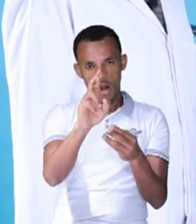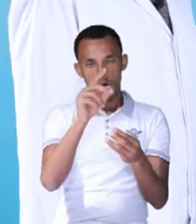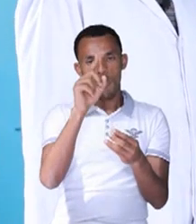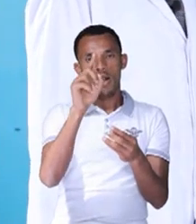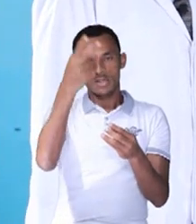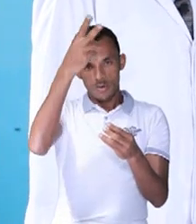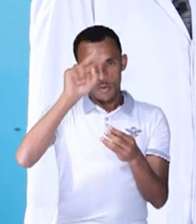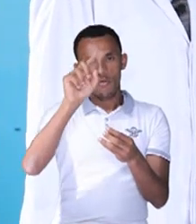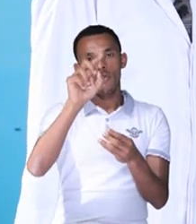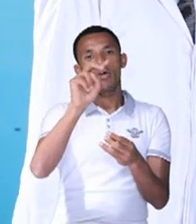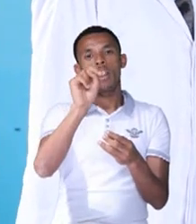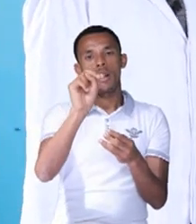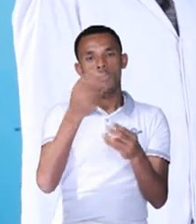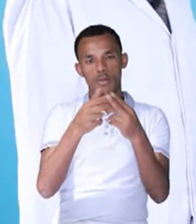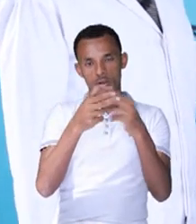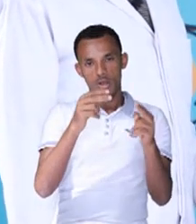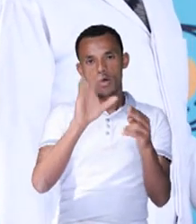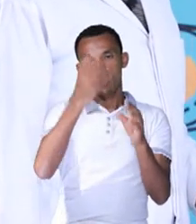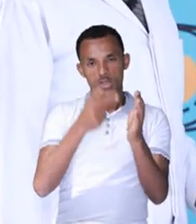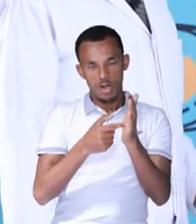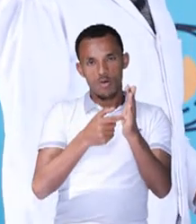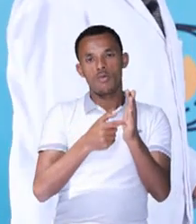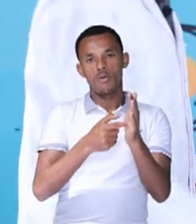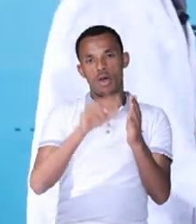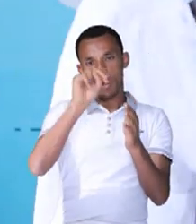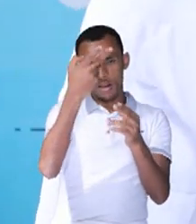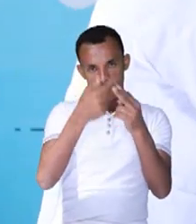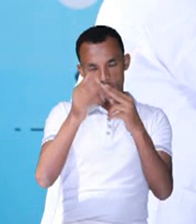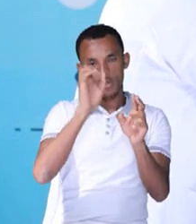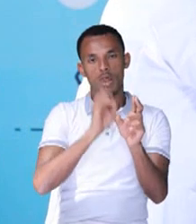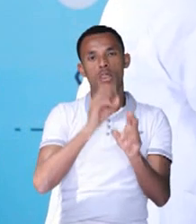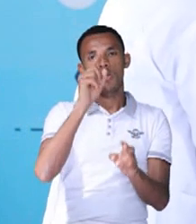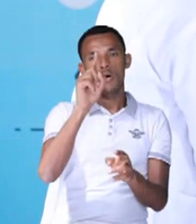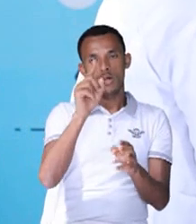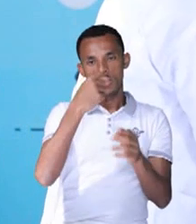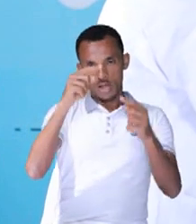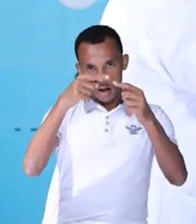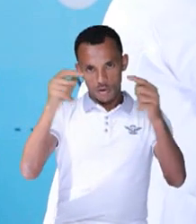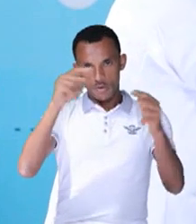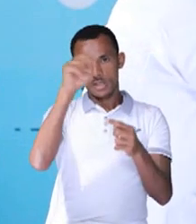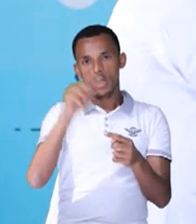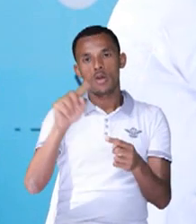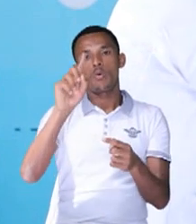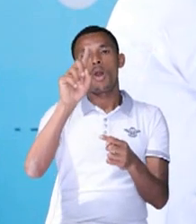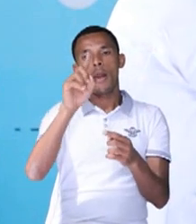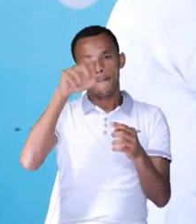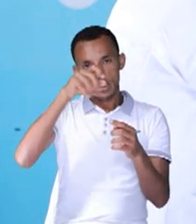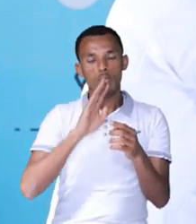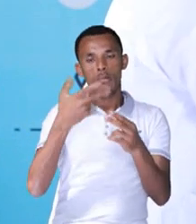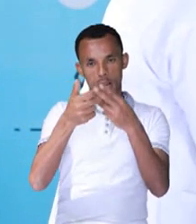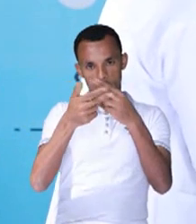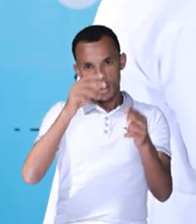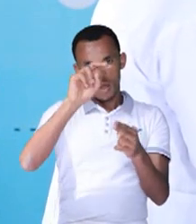R1 the power of n multiplied by cosine of n times theta 1. The argument of Z1 must be multiplied